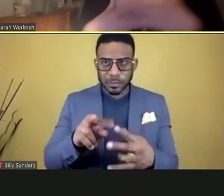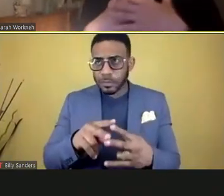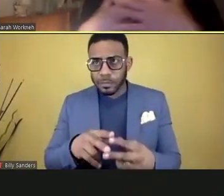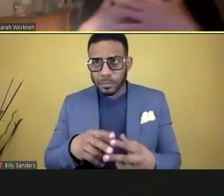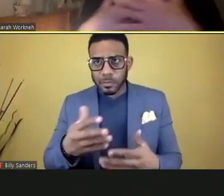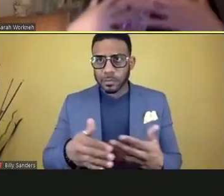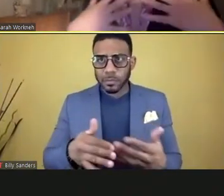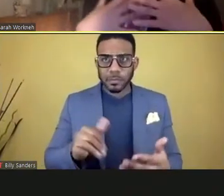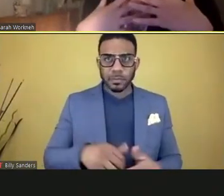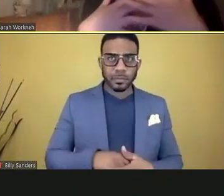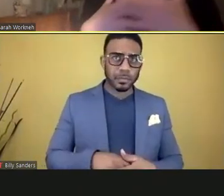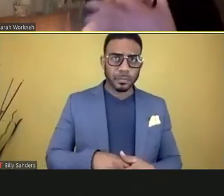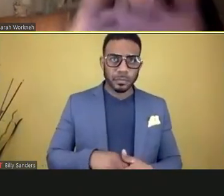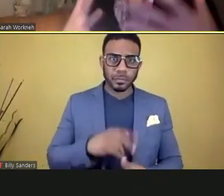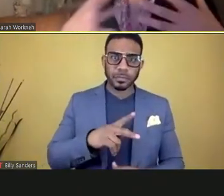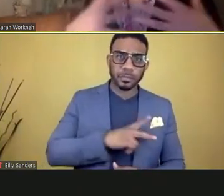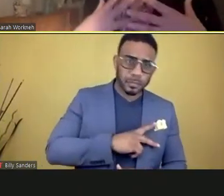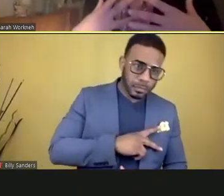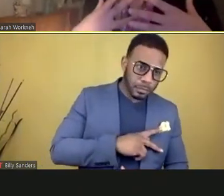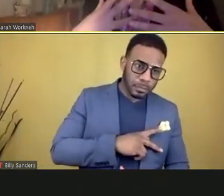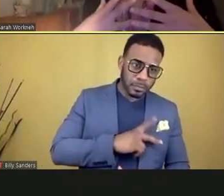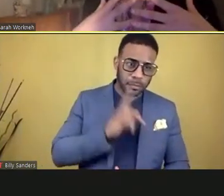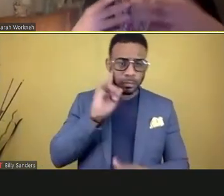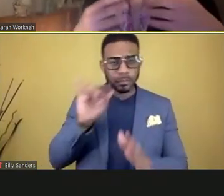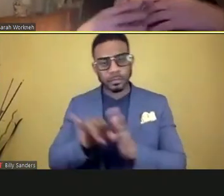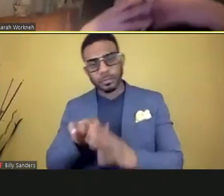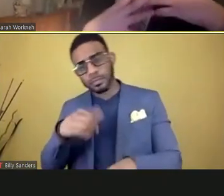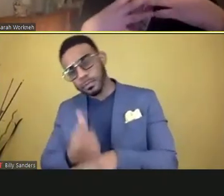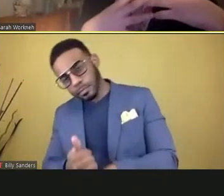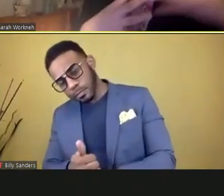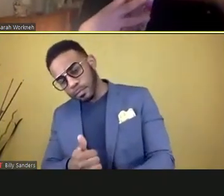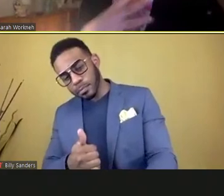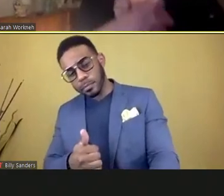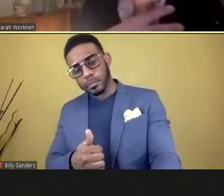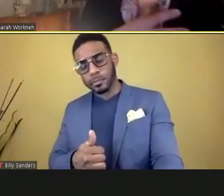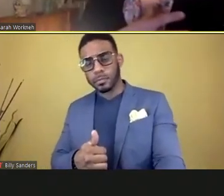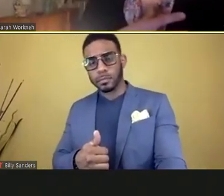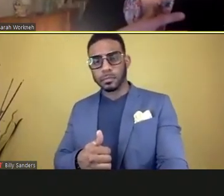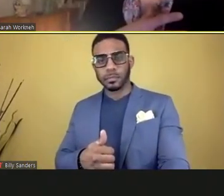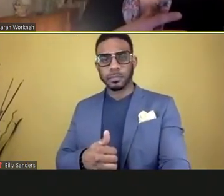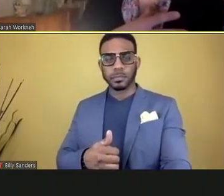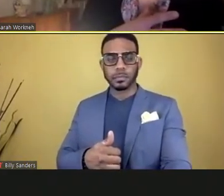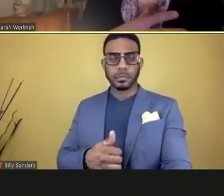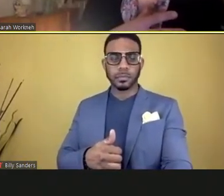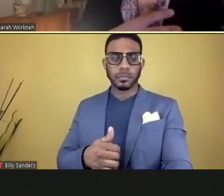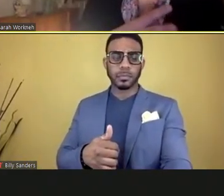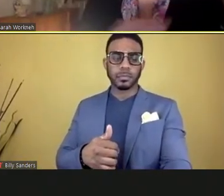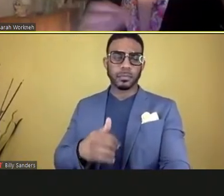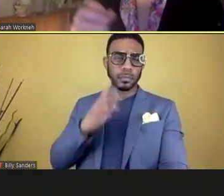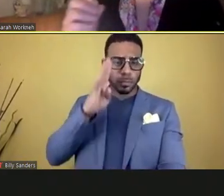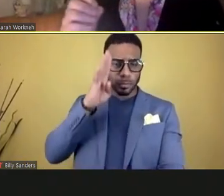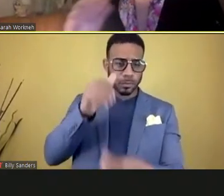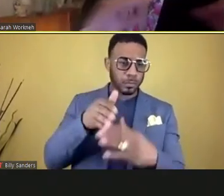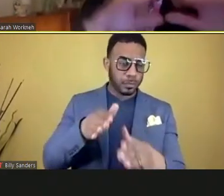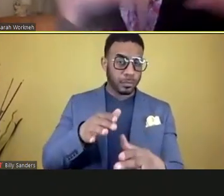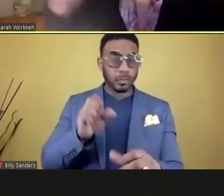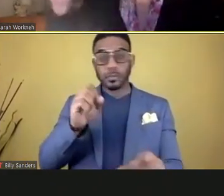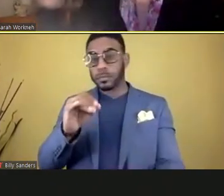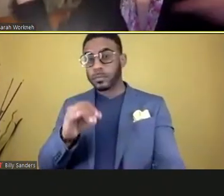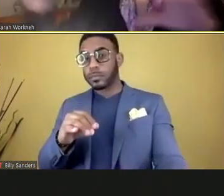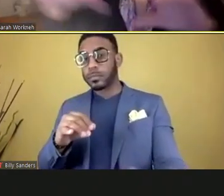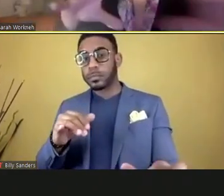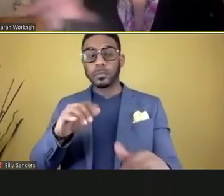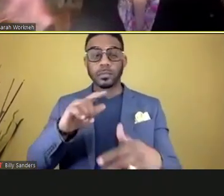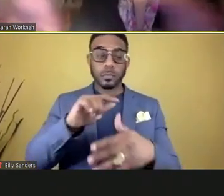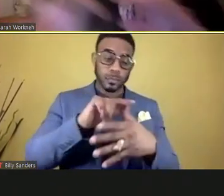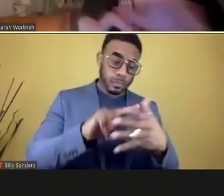of like personal, identity-based, or creative in some ways, and right? And so like all of the